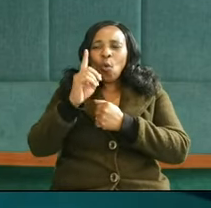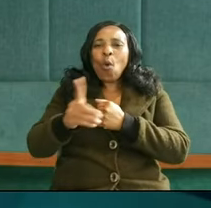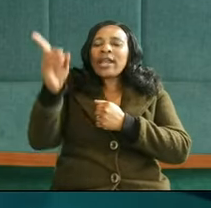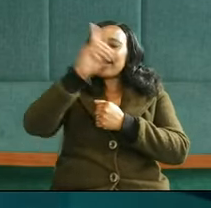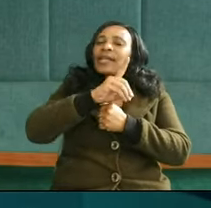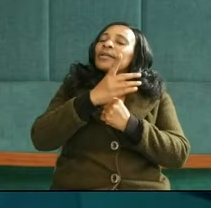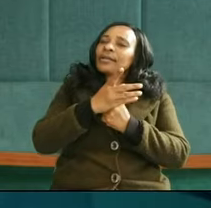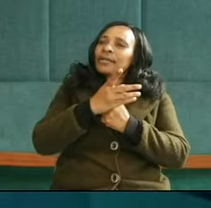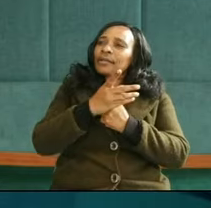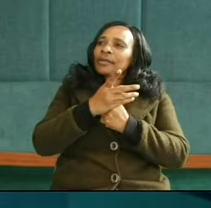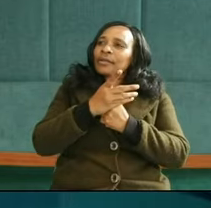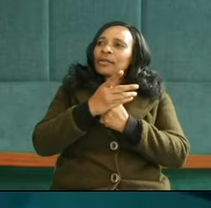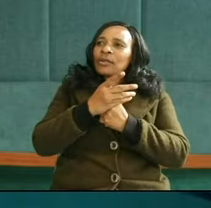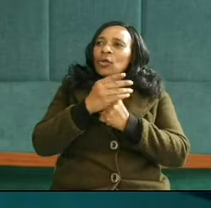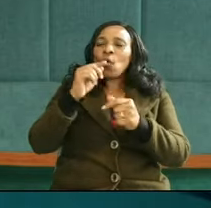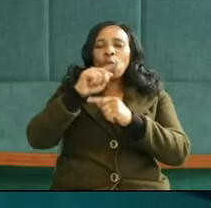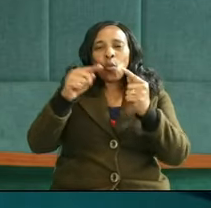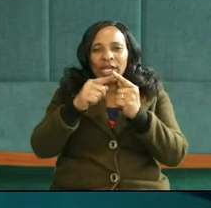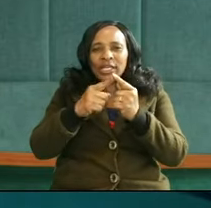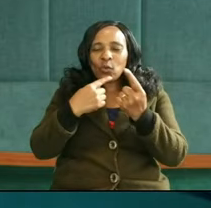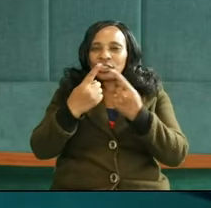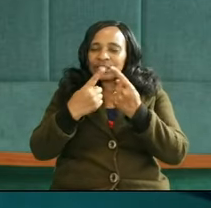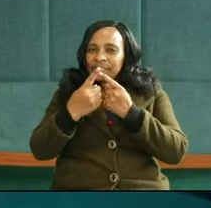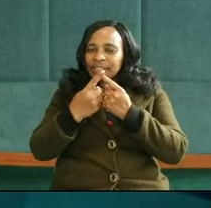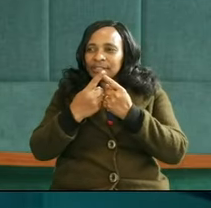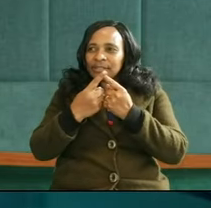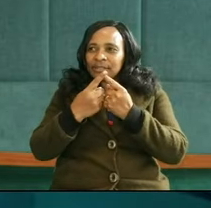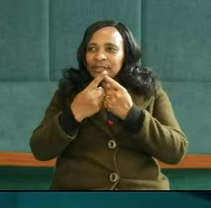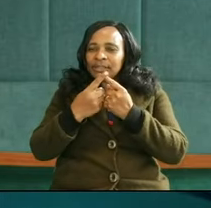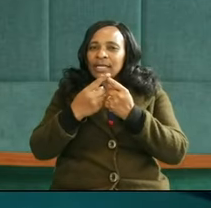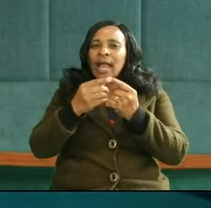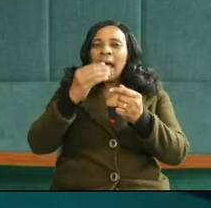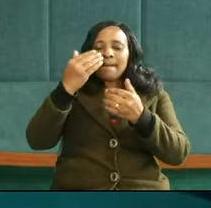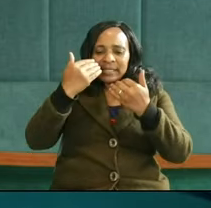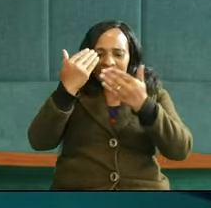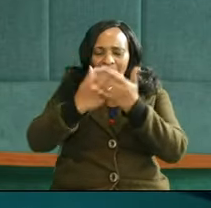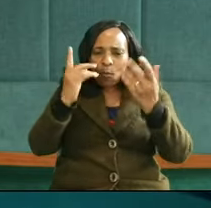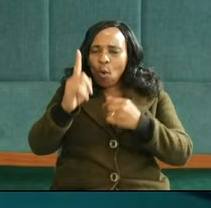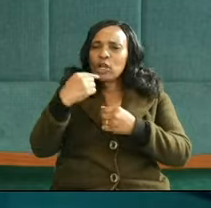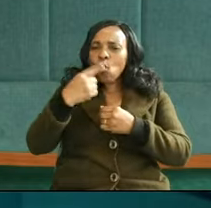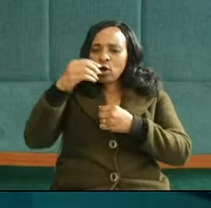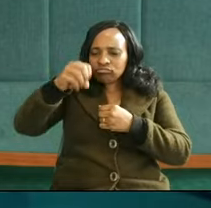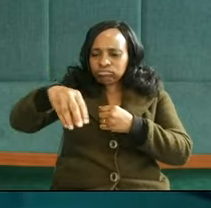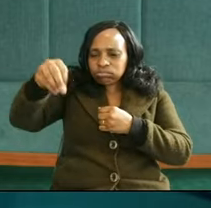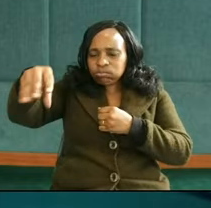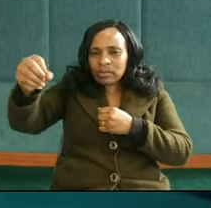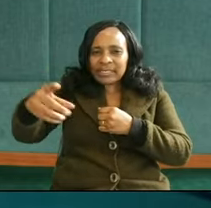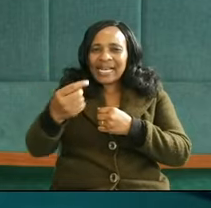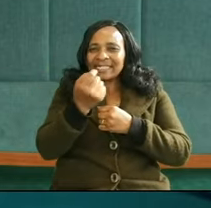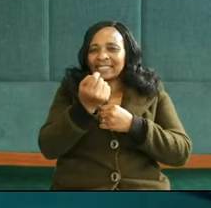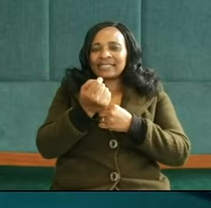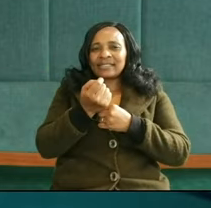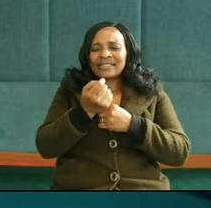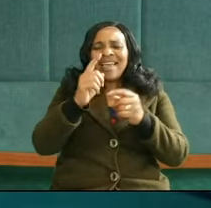was giving a parable about a sower. He said, "A sower went to sow and some seed fell along